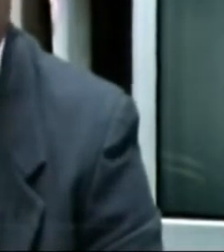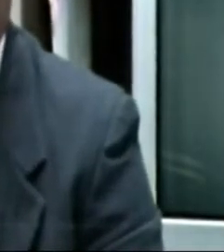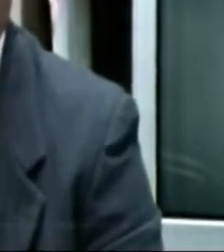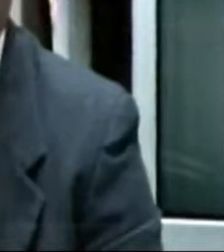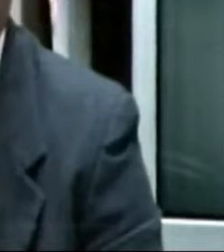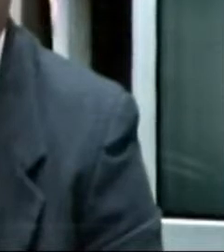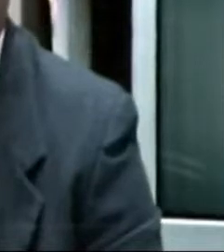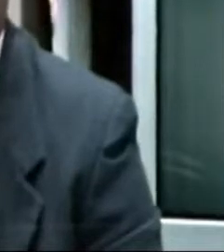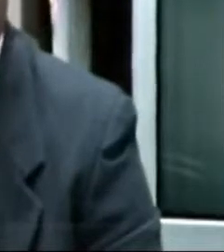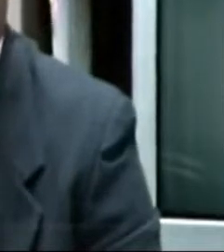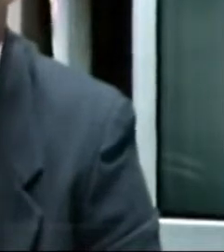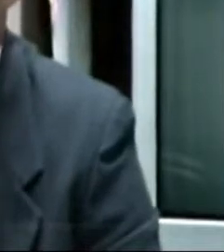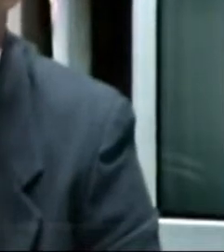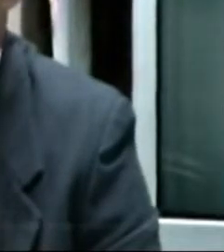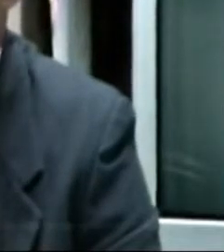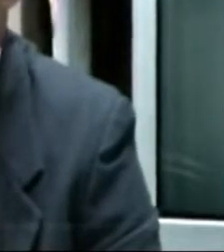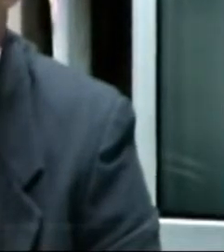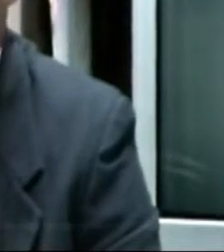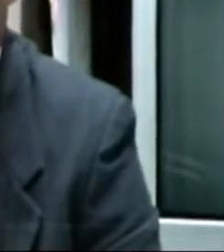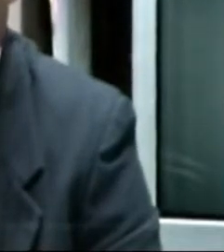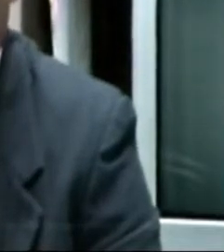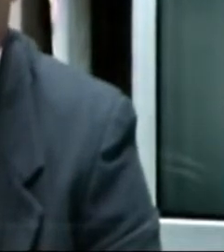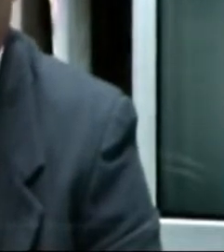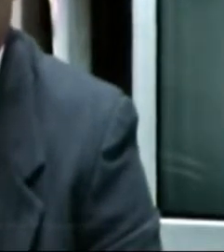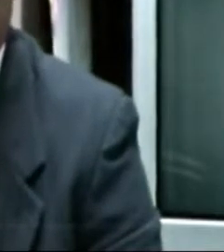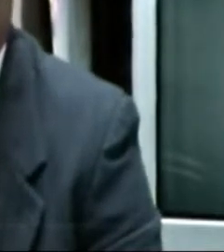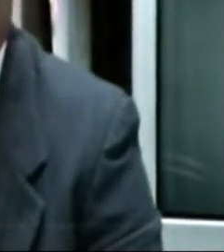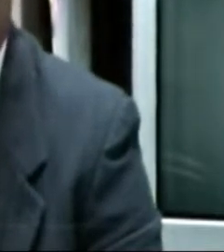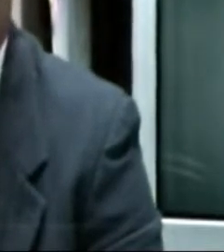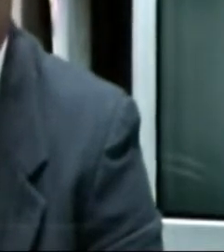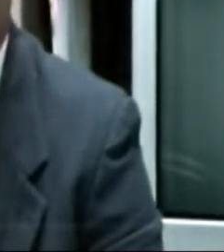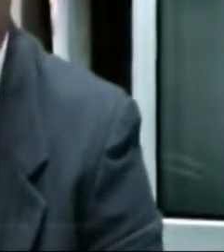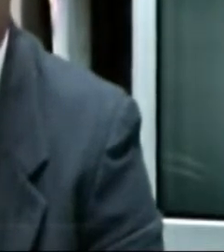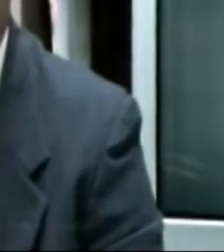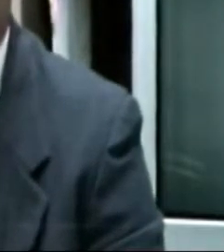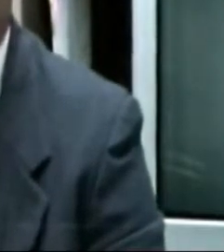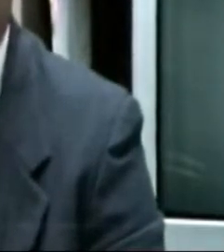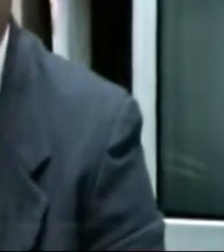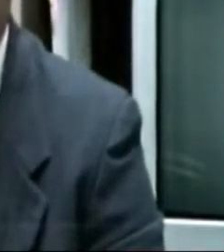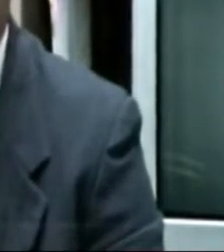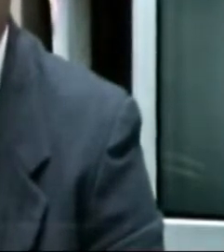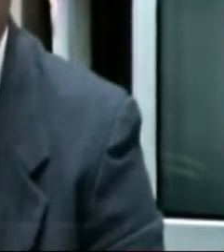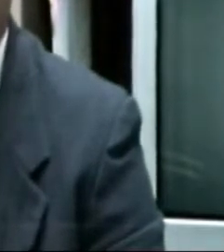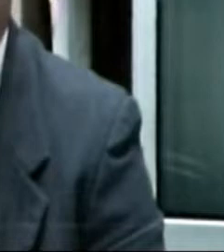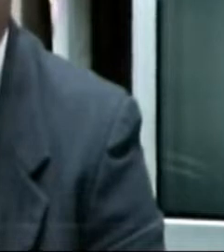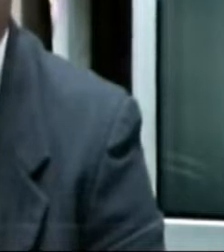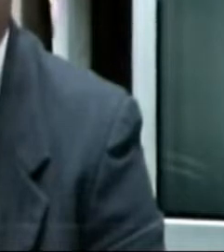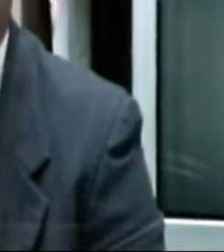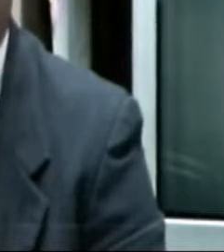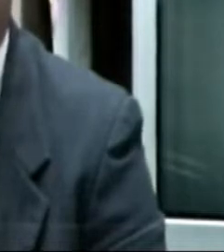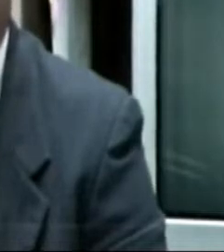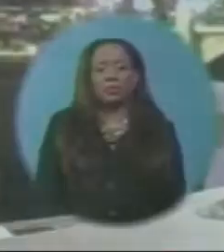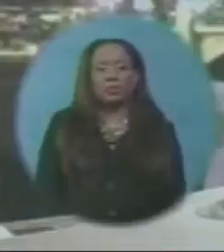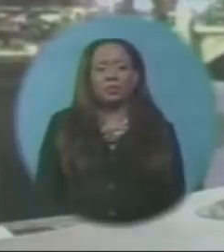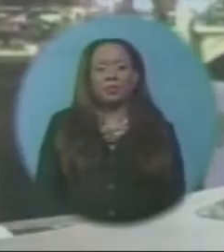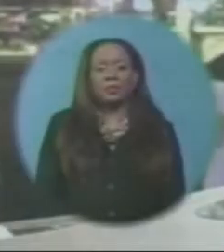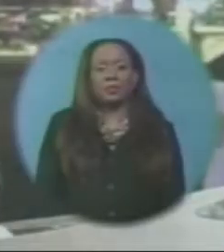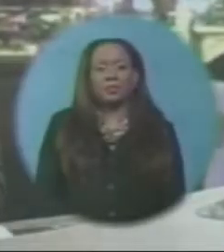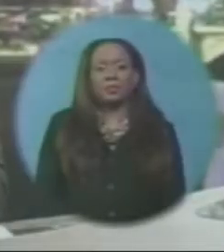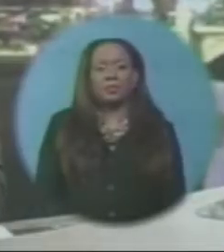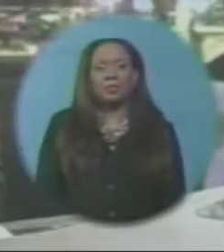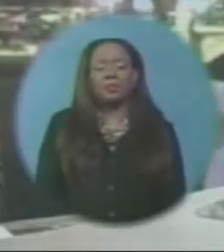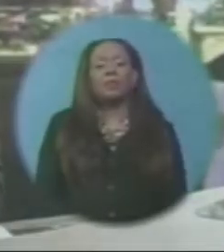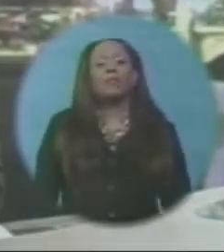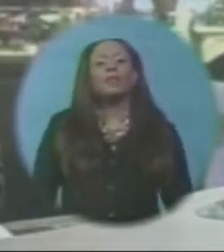resilient, less dependent rather, on the grid supply, and then to enable or to develop our resilient capacity as well.